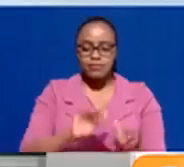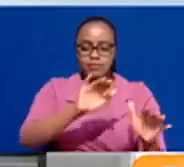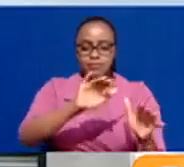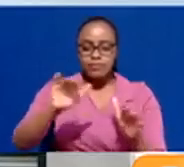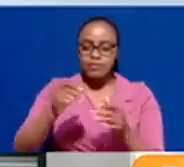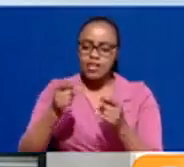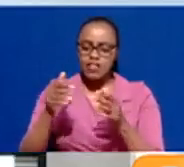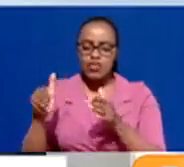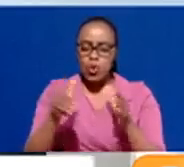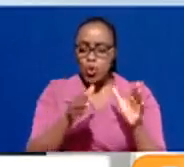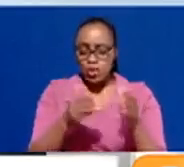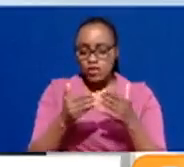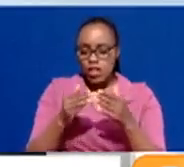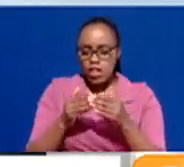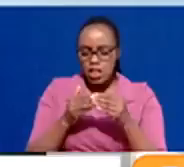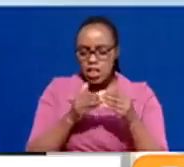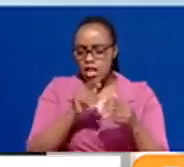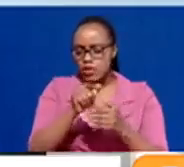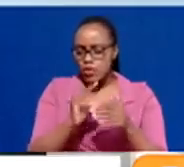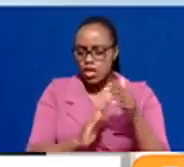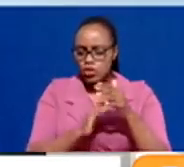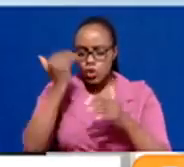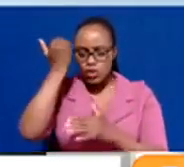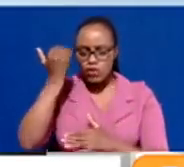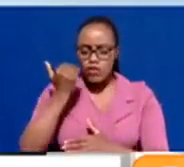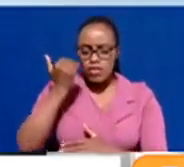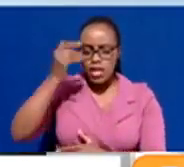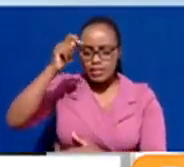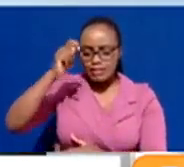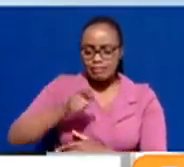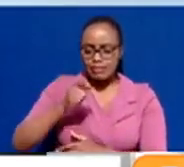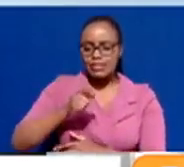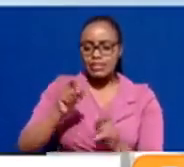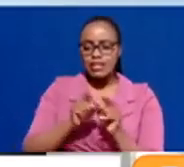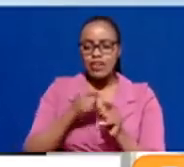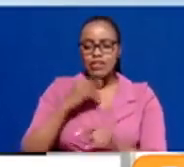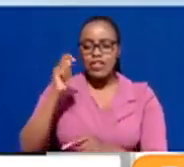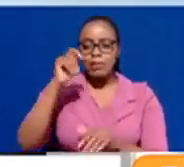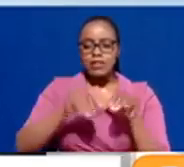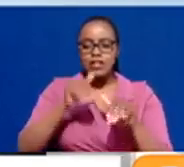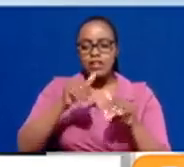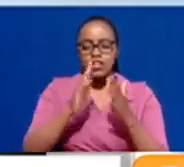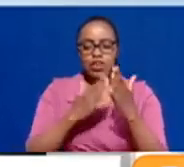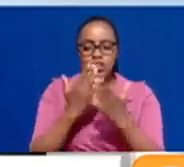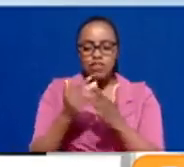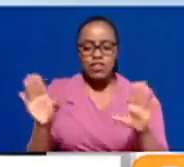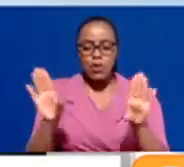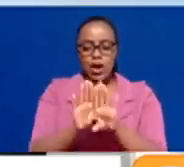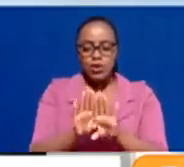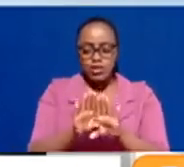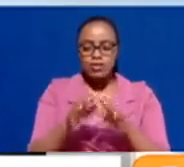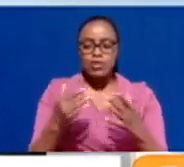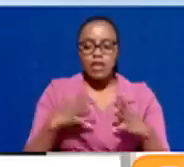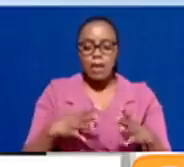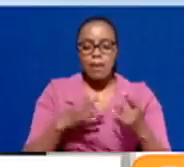Well, several roads leading to Milimani Courts, where the Supreme Court judges delivered their verdict on the presidential election petition, were closed to members